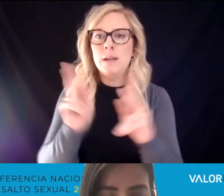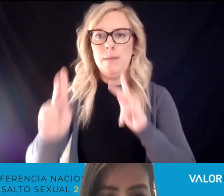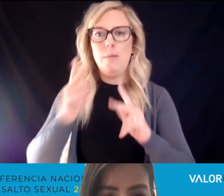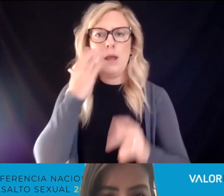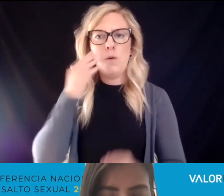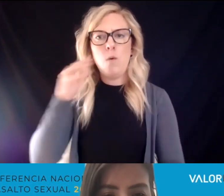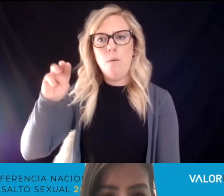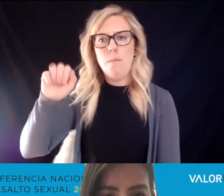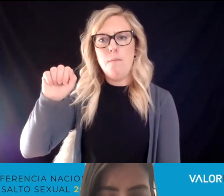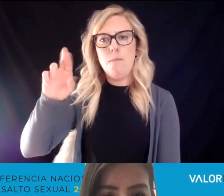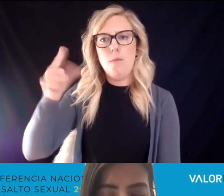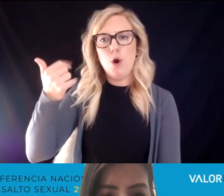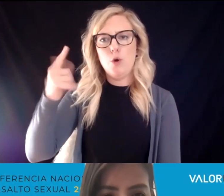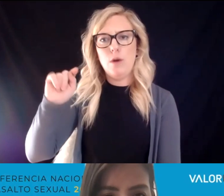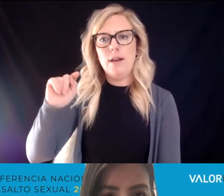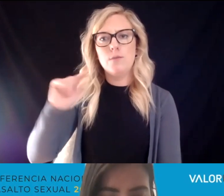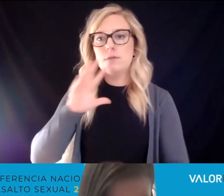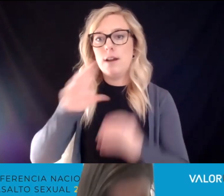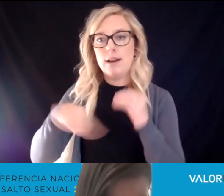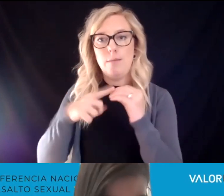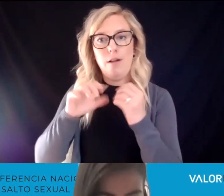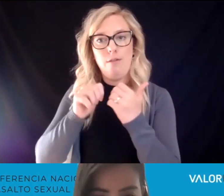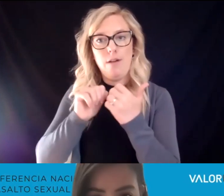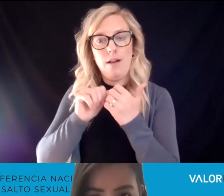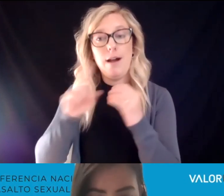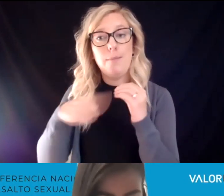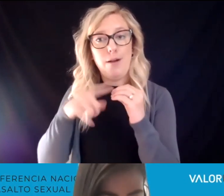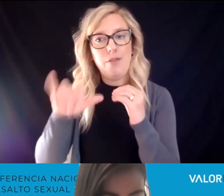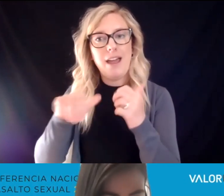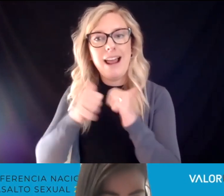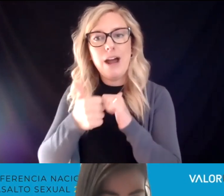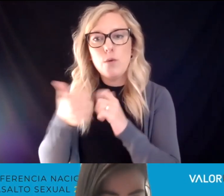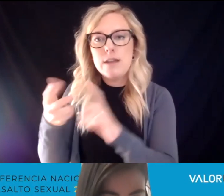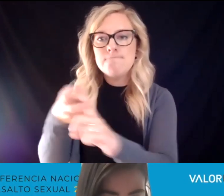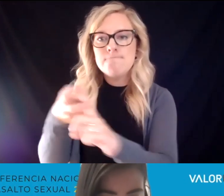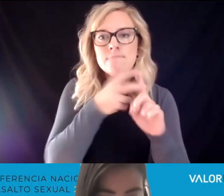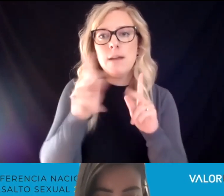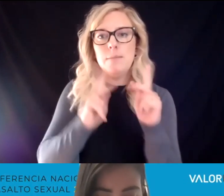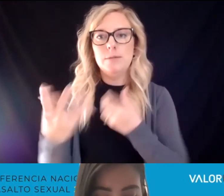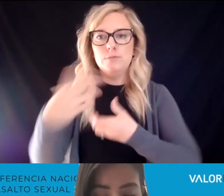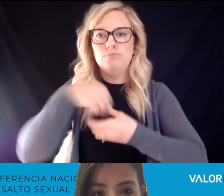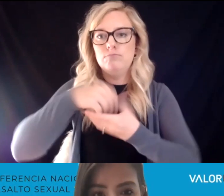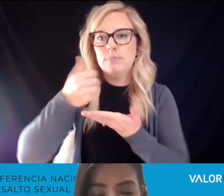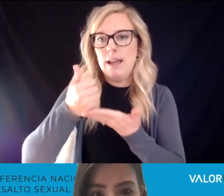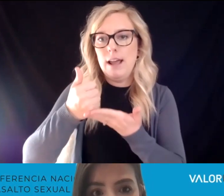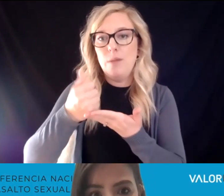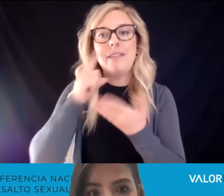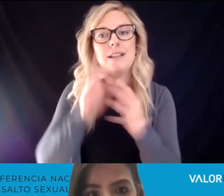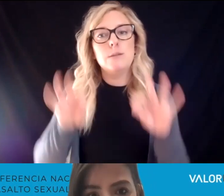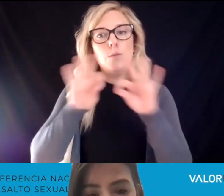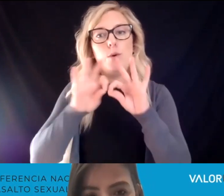that, how can we get people to participate, and I think it's important to also think about cooperation,